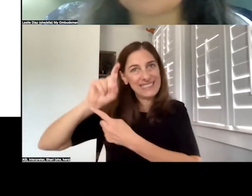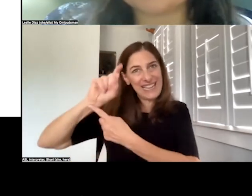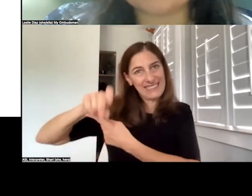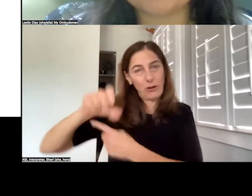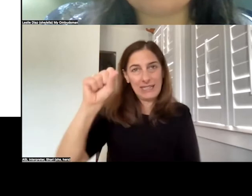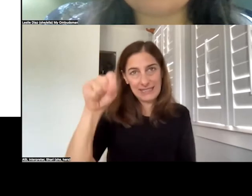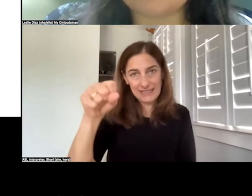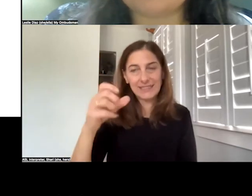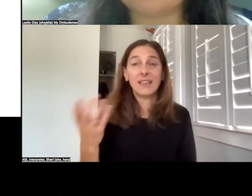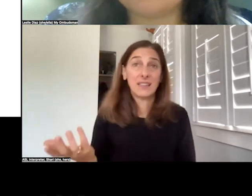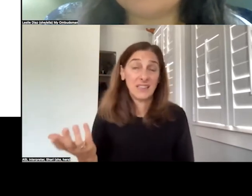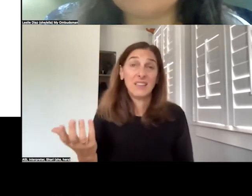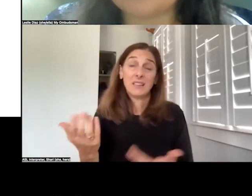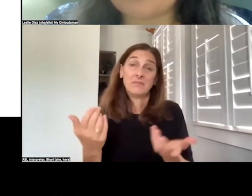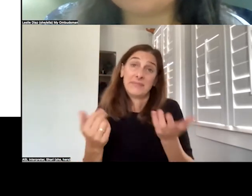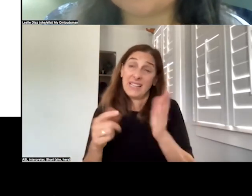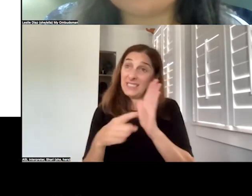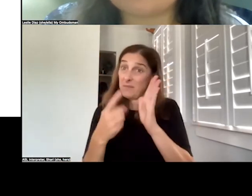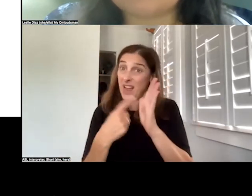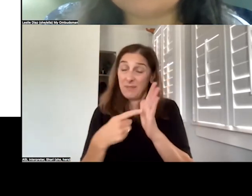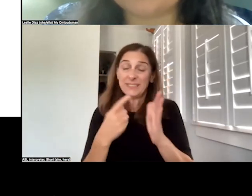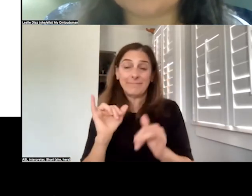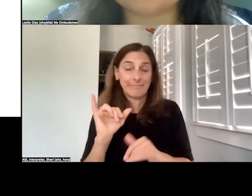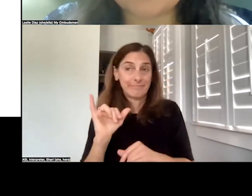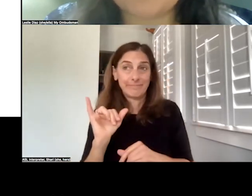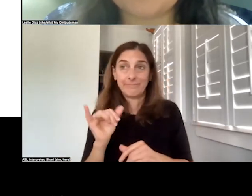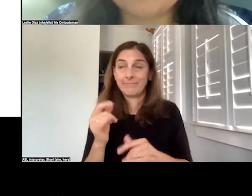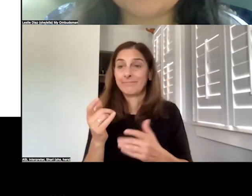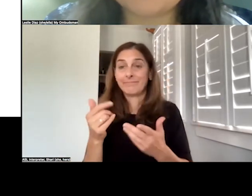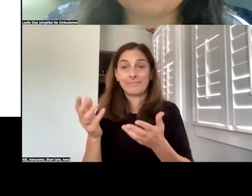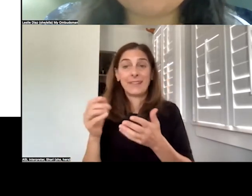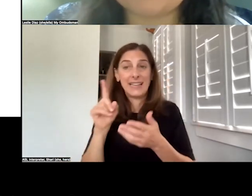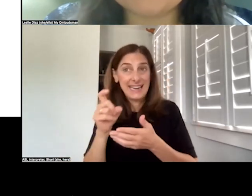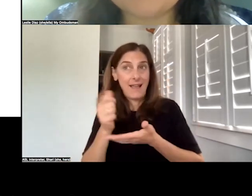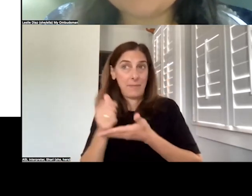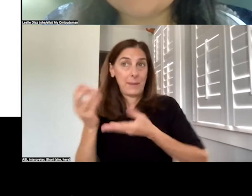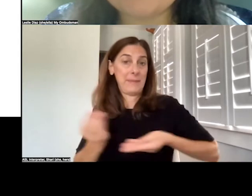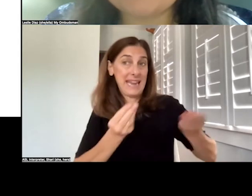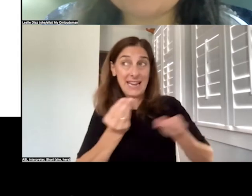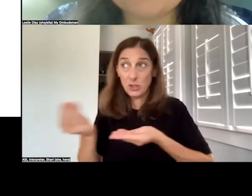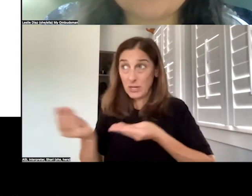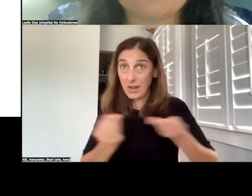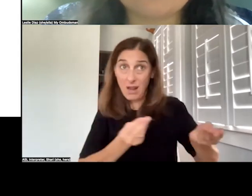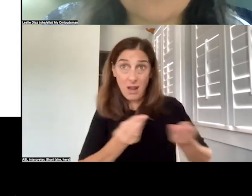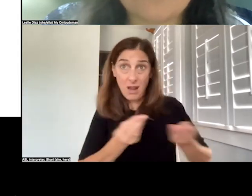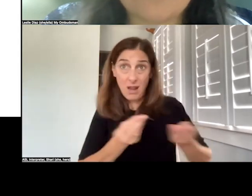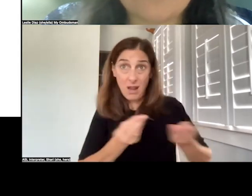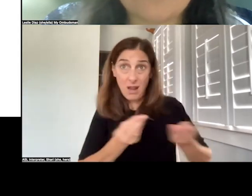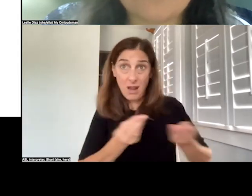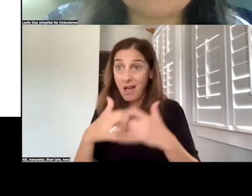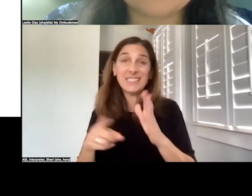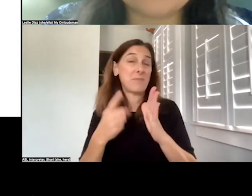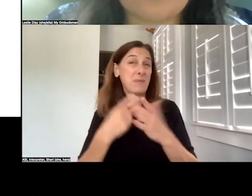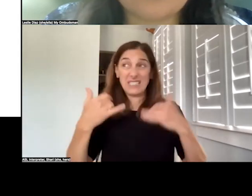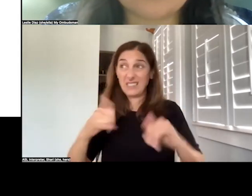legal representation might be a better option than mediation. So that's where we'd most likely reach out to our friends at Health Law Advocates